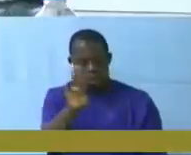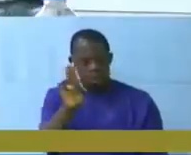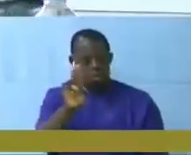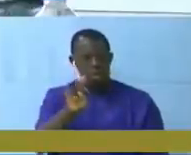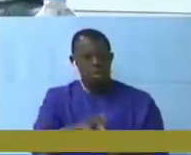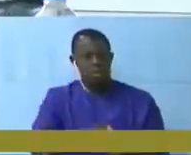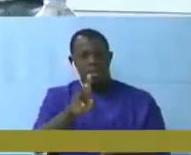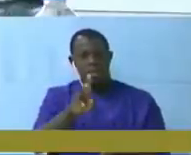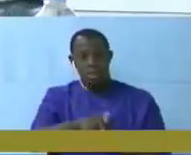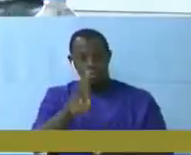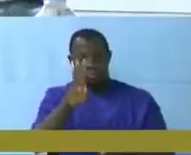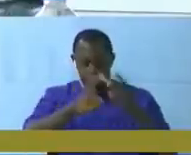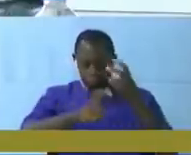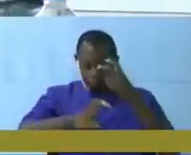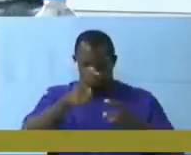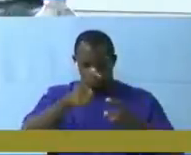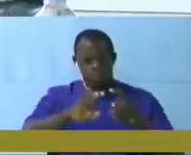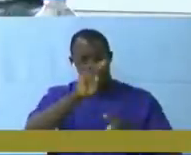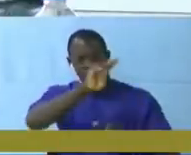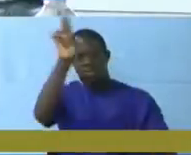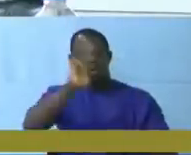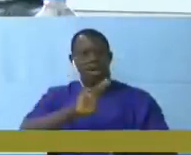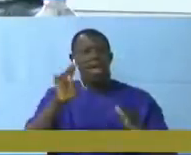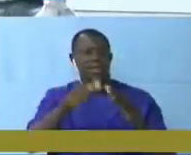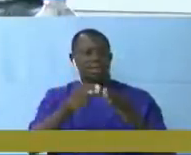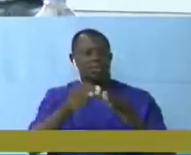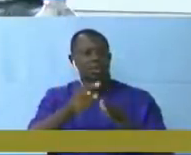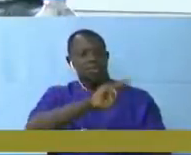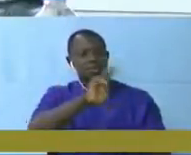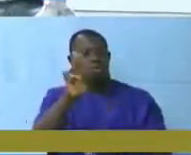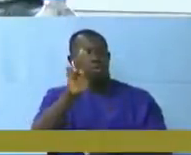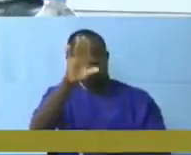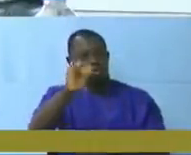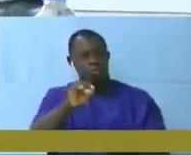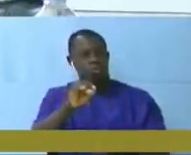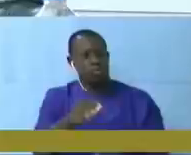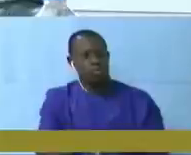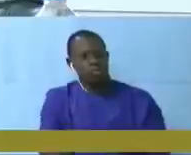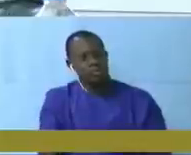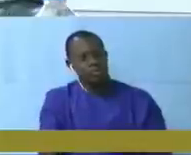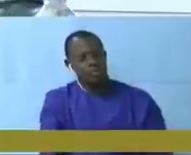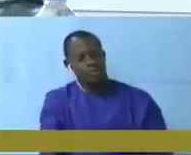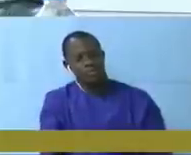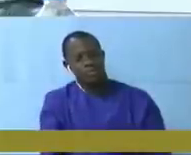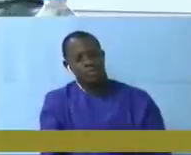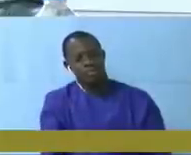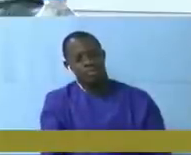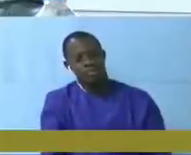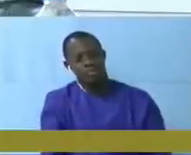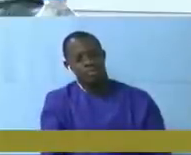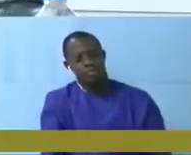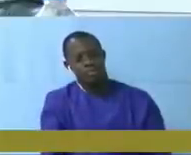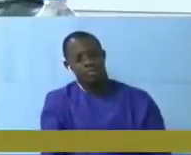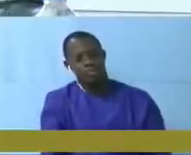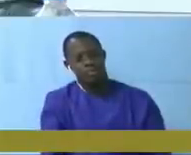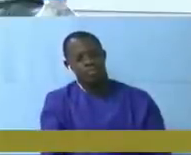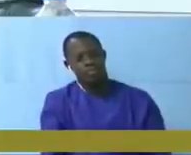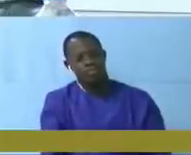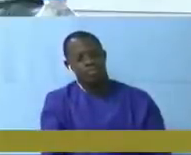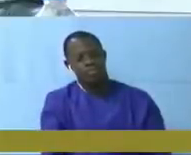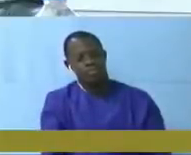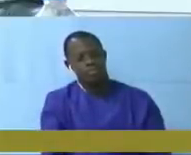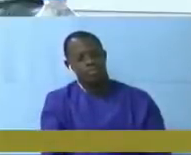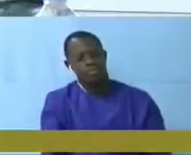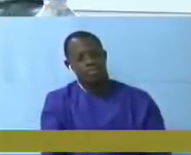vetted by the National Assembly. Ministers do ne dañ leena garal nak di ci negi député yi pour bala ñoy dem ci fallu ci